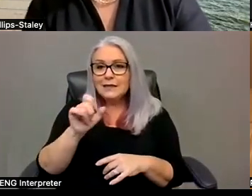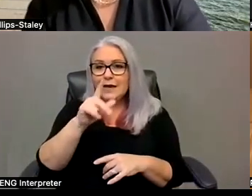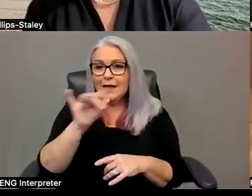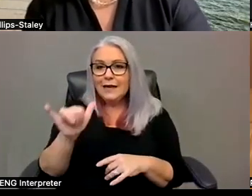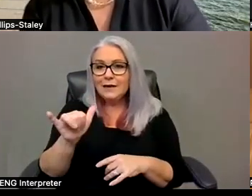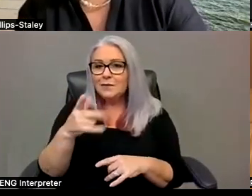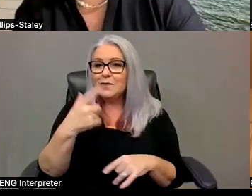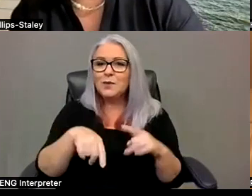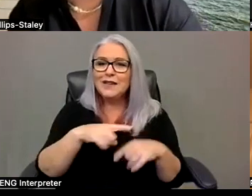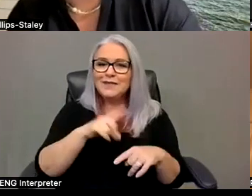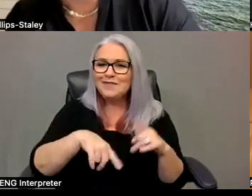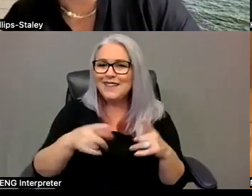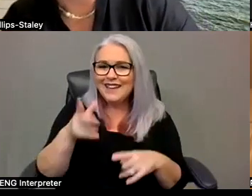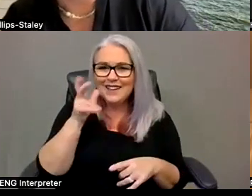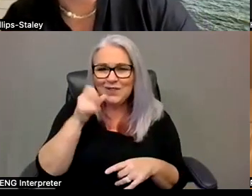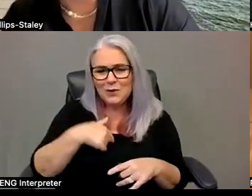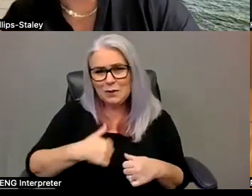We can't hear you. Please turn on your mic.